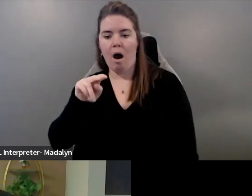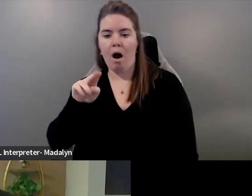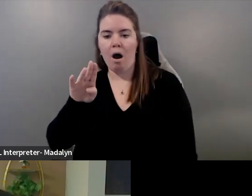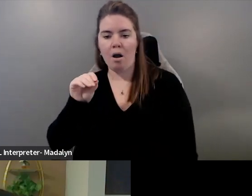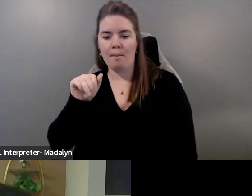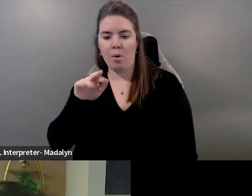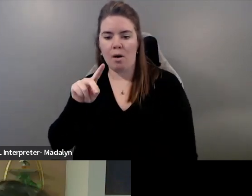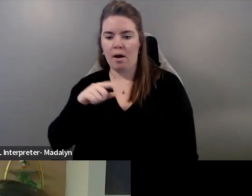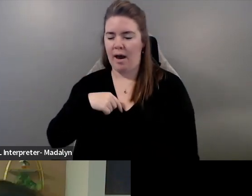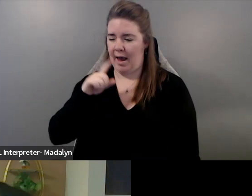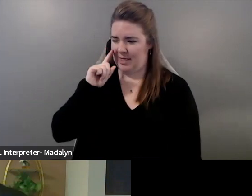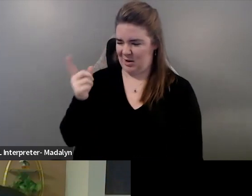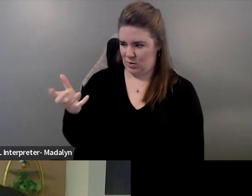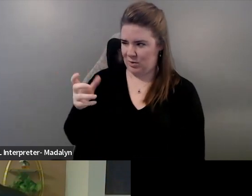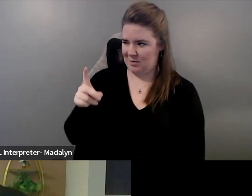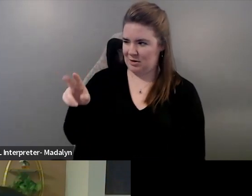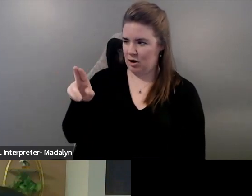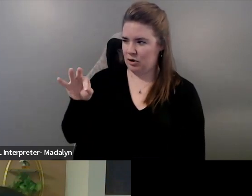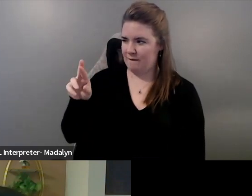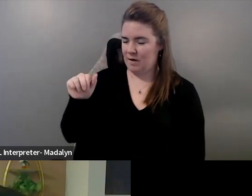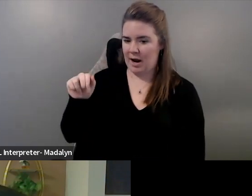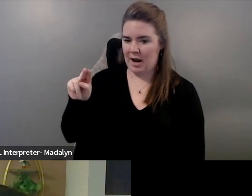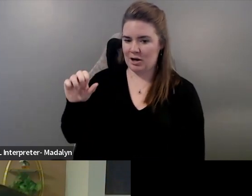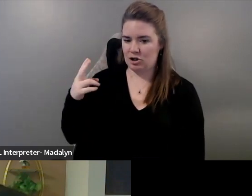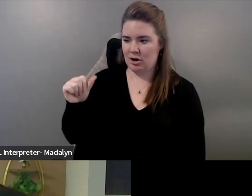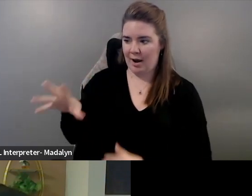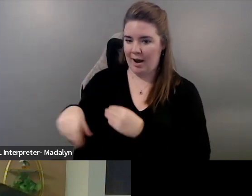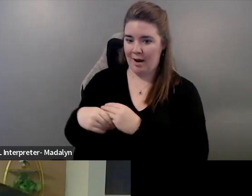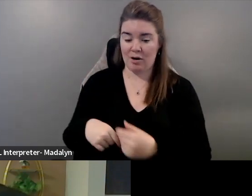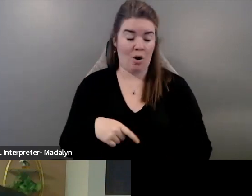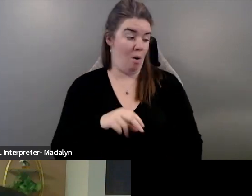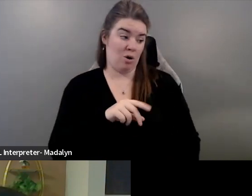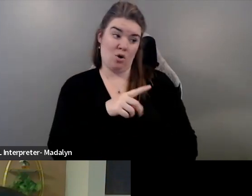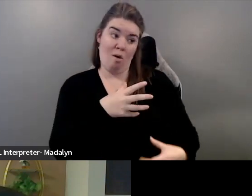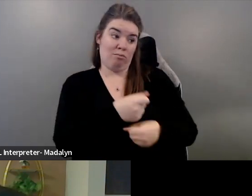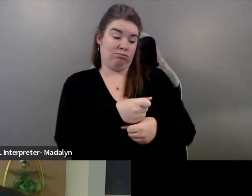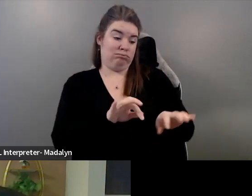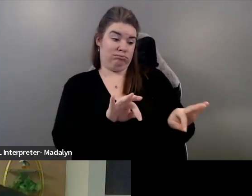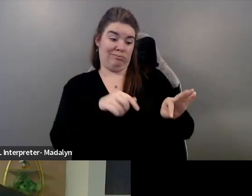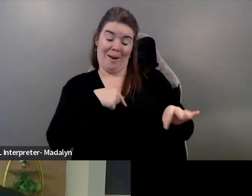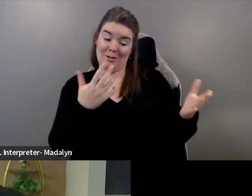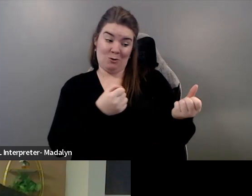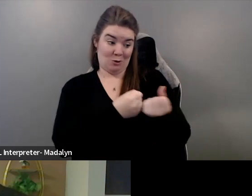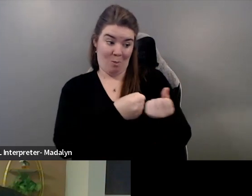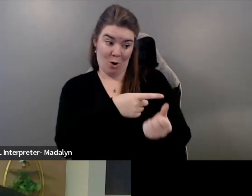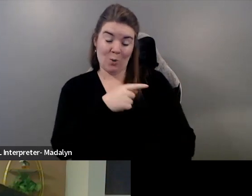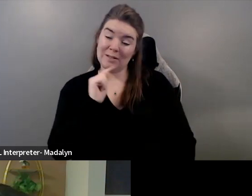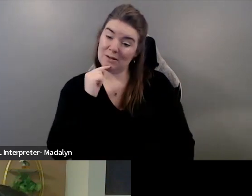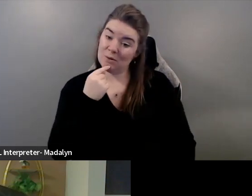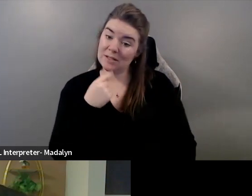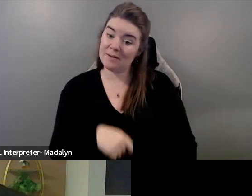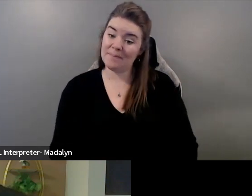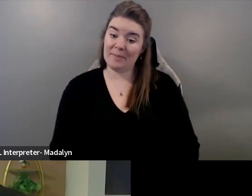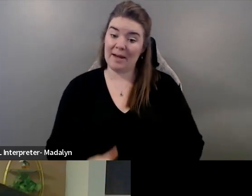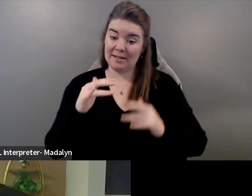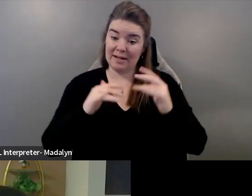wanted to add to this as well. Now you've summed it up, Tyler. I mean, I'm just here to support you. Yeah, seriously, but diversity,